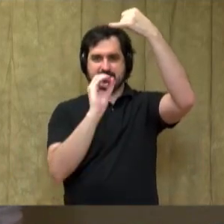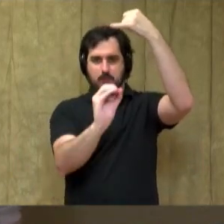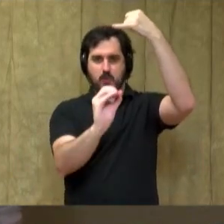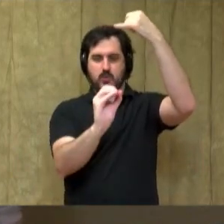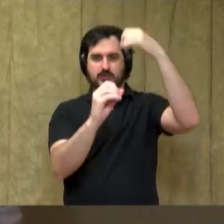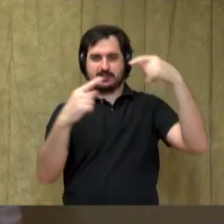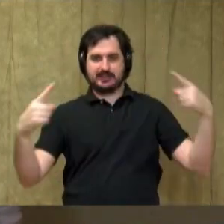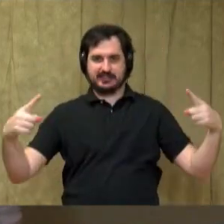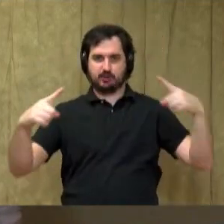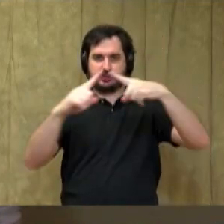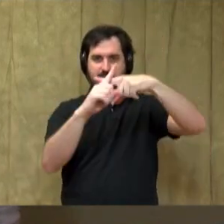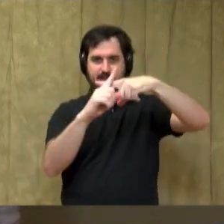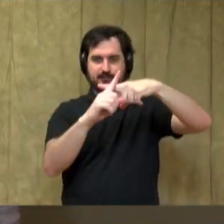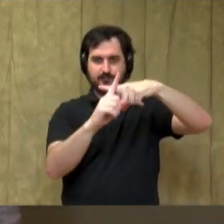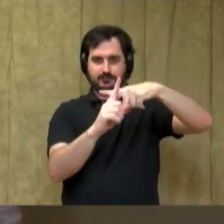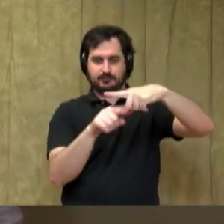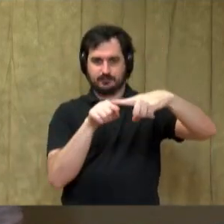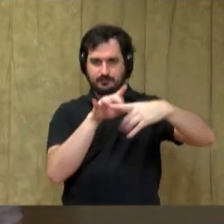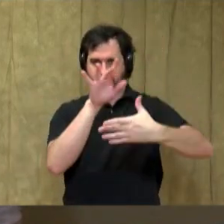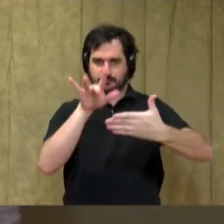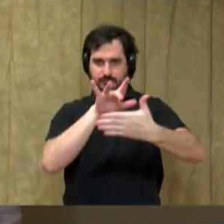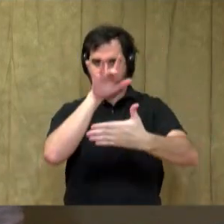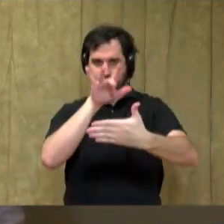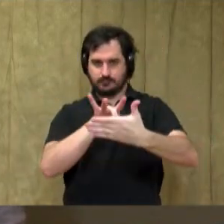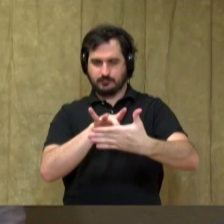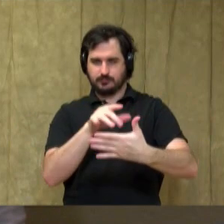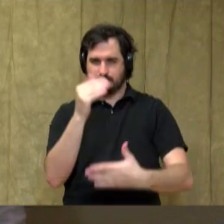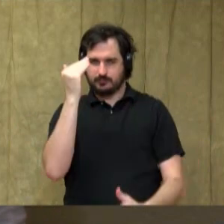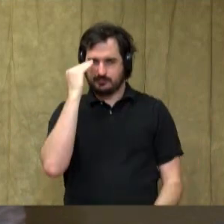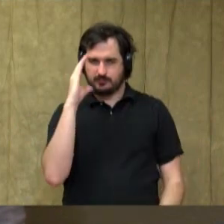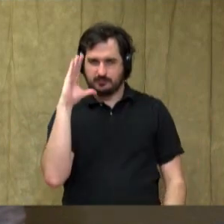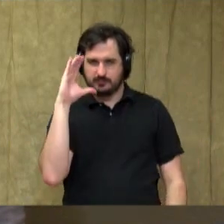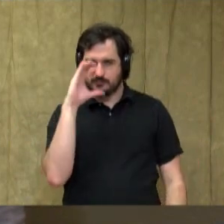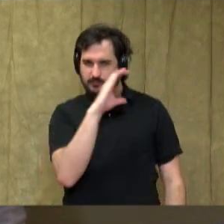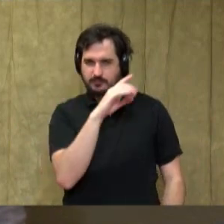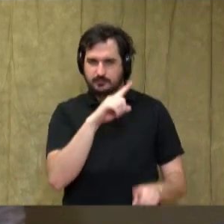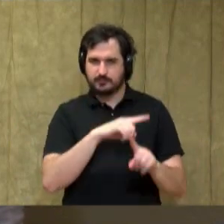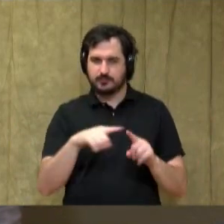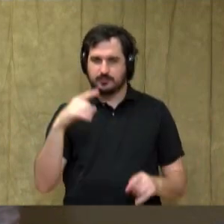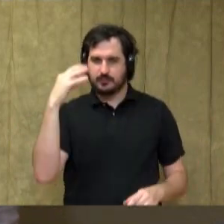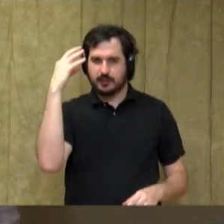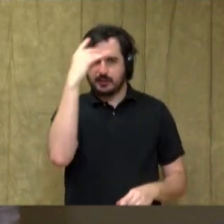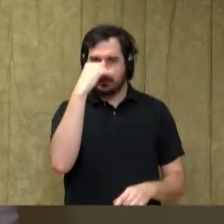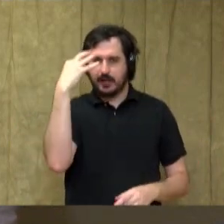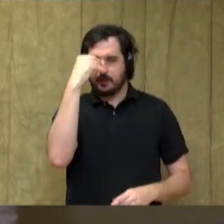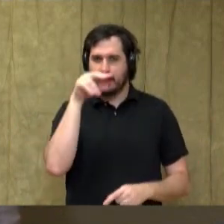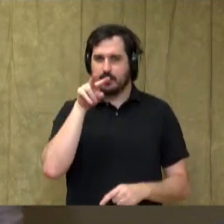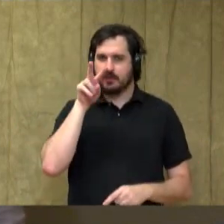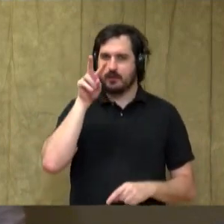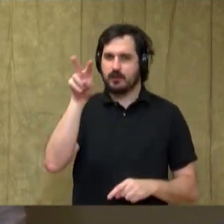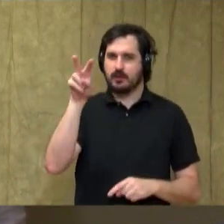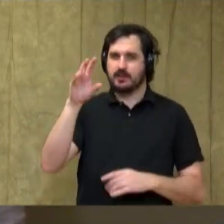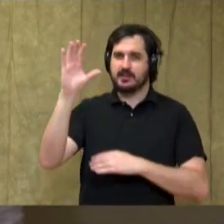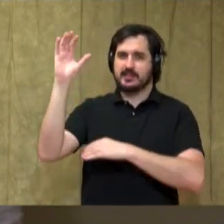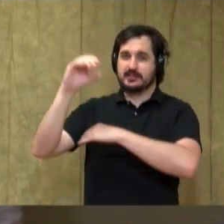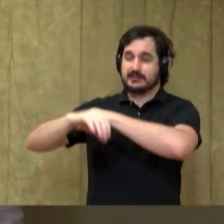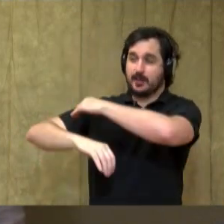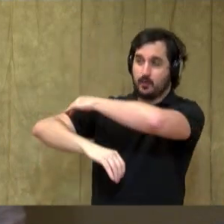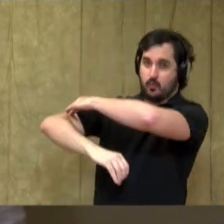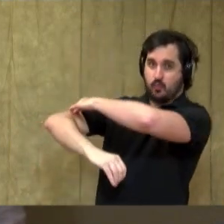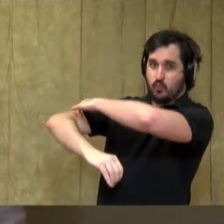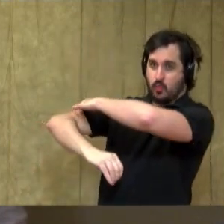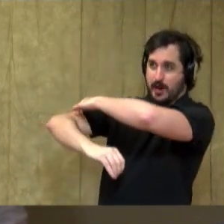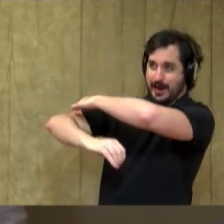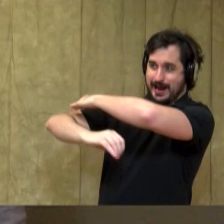Now that sounds kind of weird for a minute, but I want you to think about the horizon. I want you to think about when you look out to see the sun rising